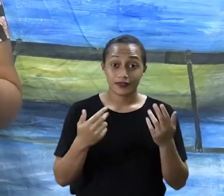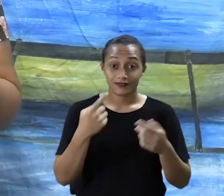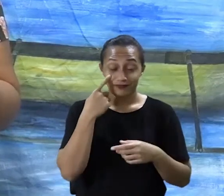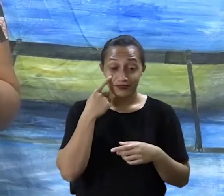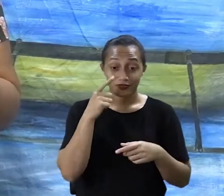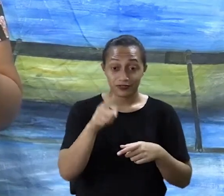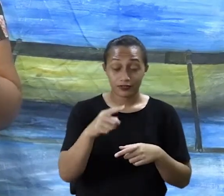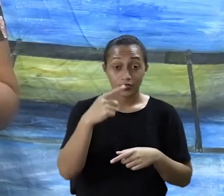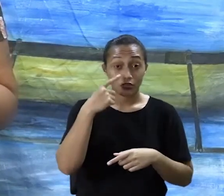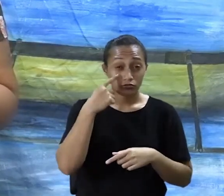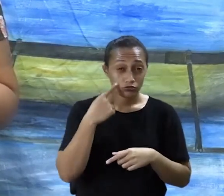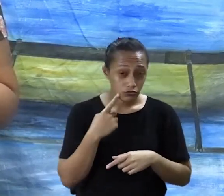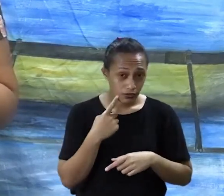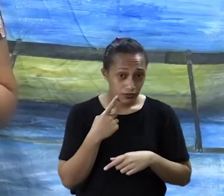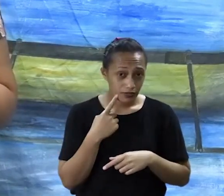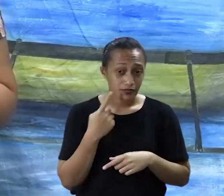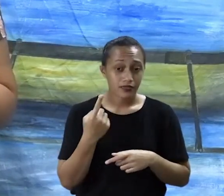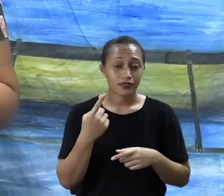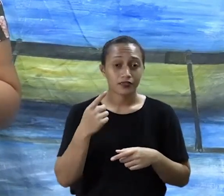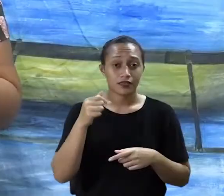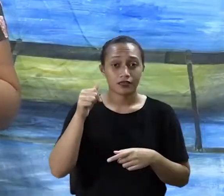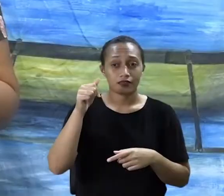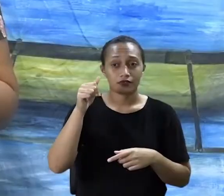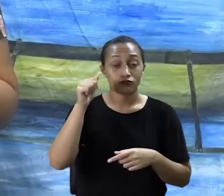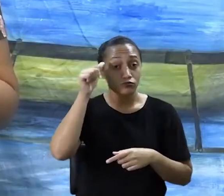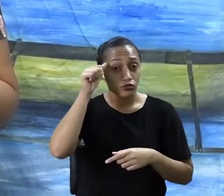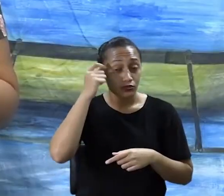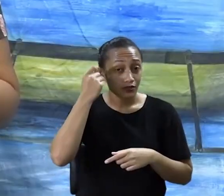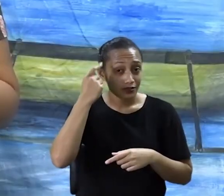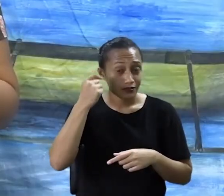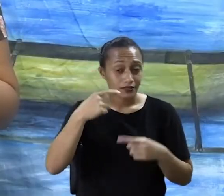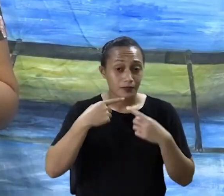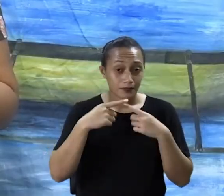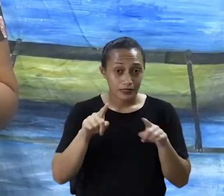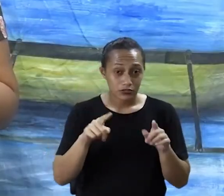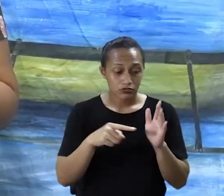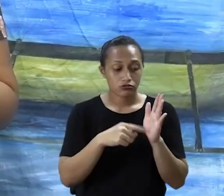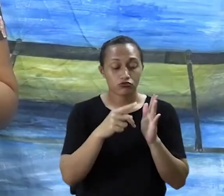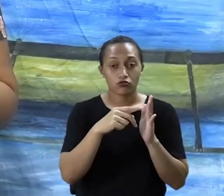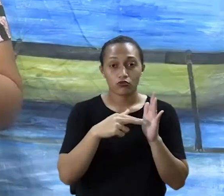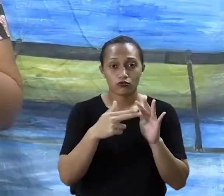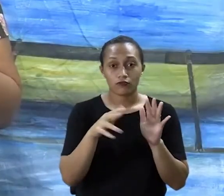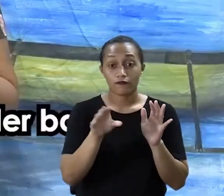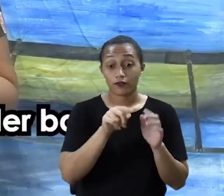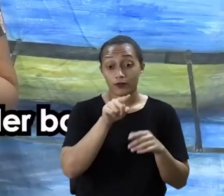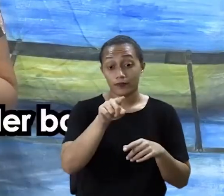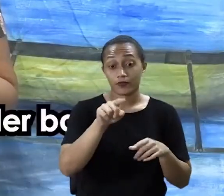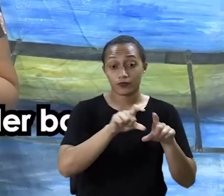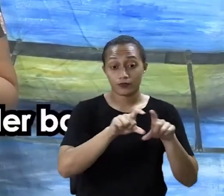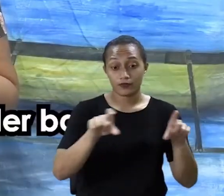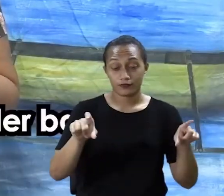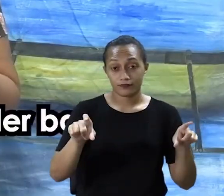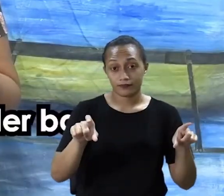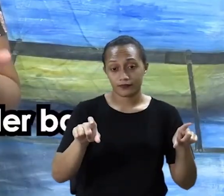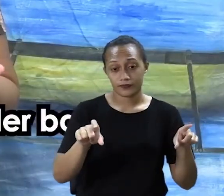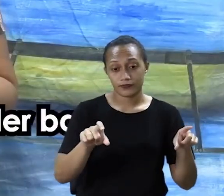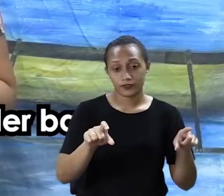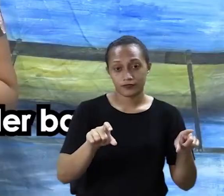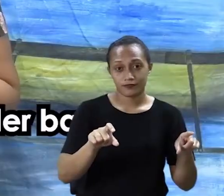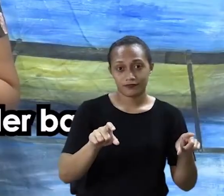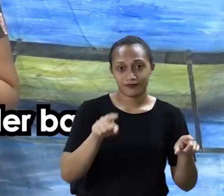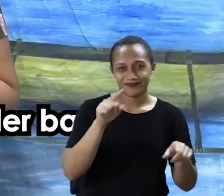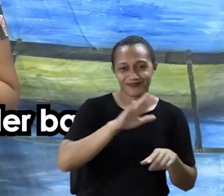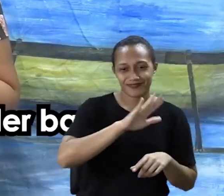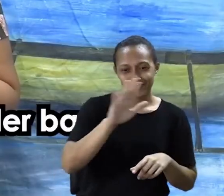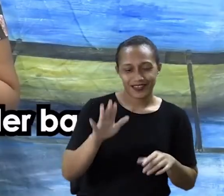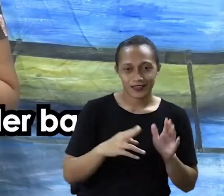me and try and identify the tone and the message from the statement. Hey Nikki, I need